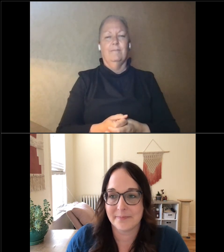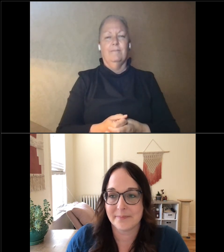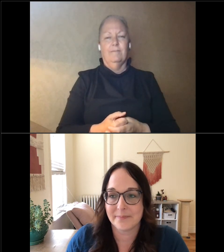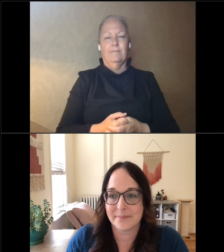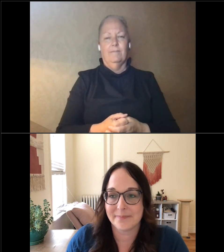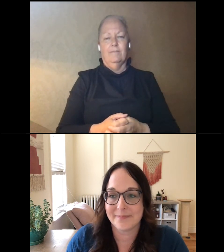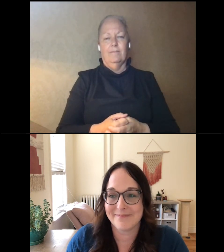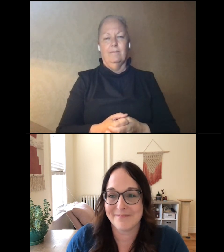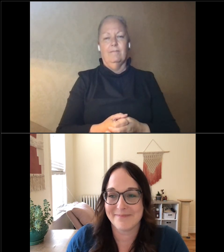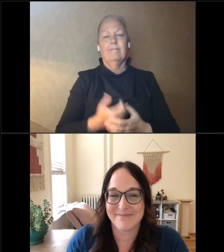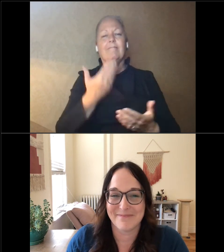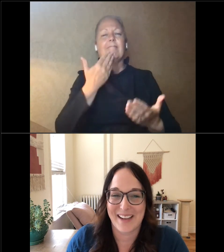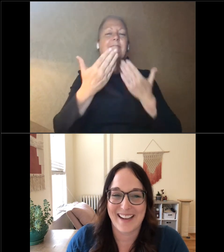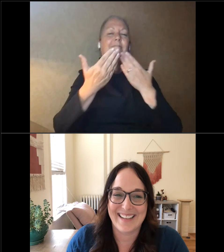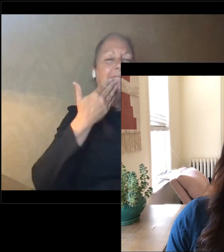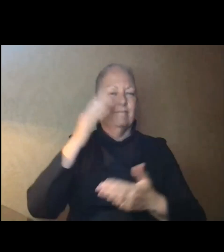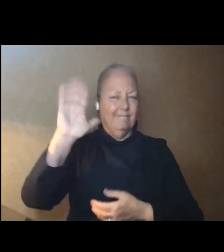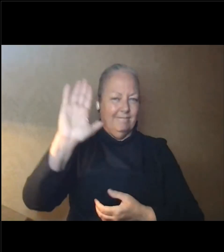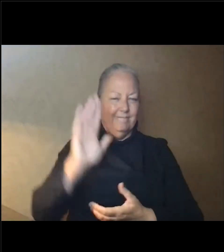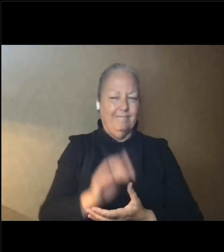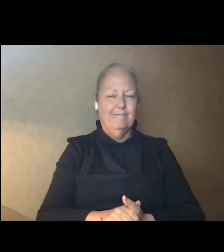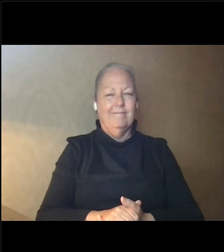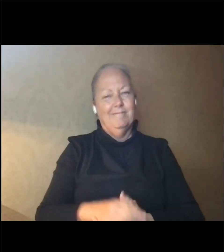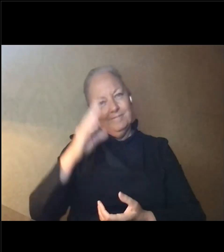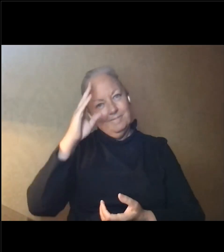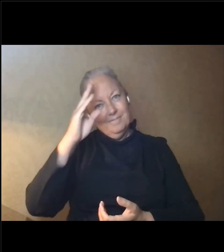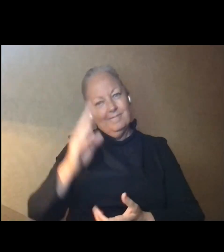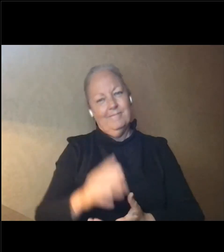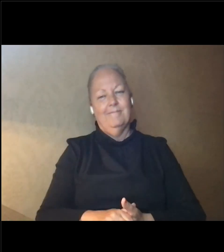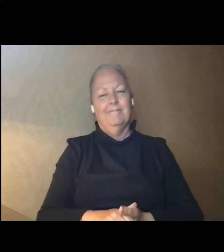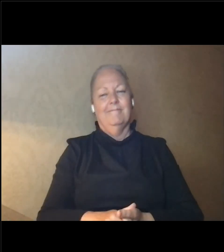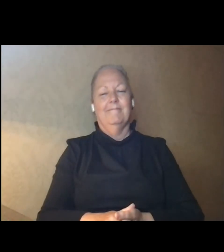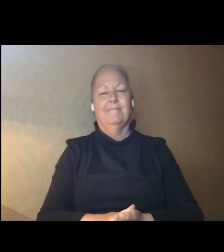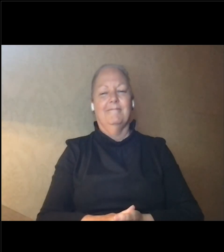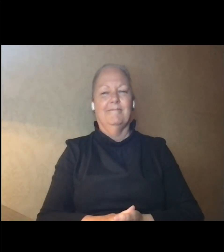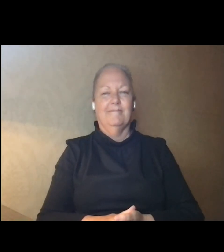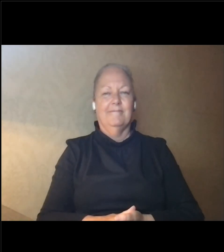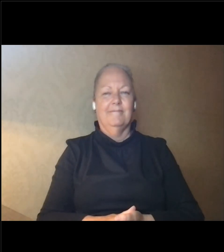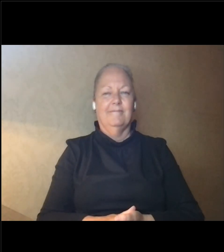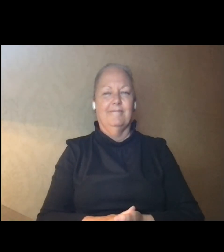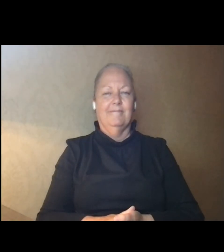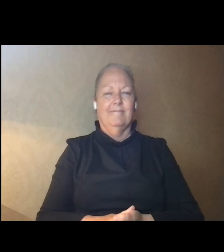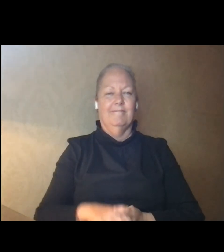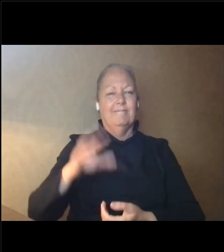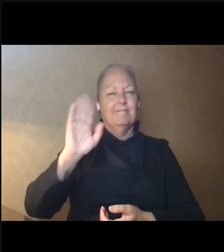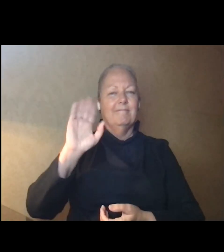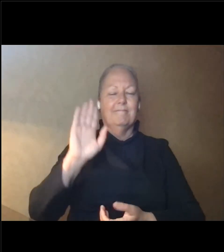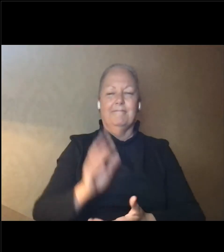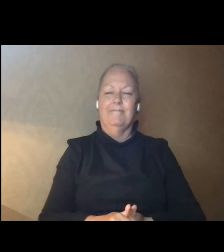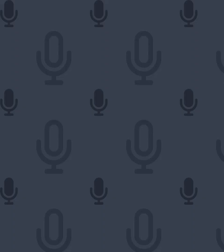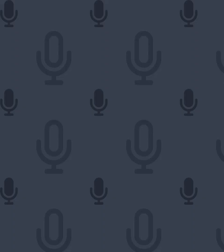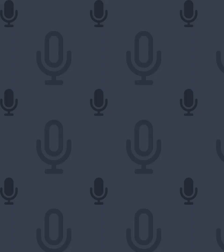Thank you. Bye. Bye. Bye, Rosemary.